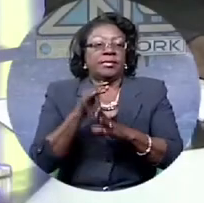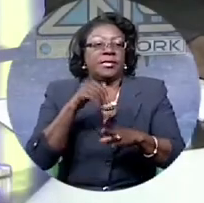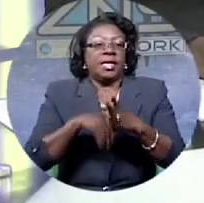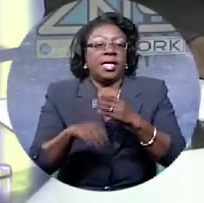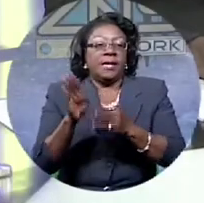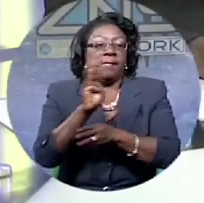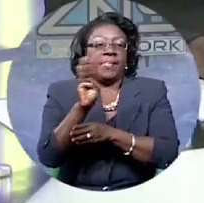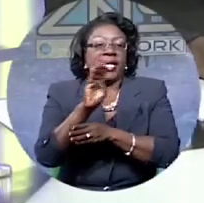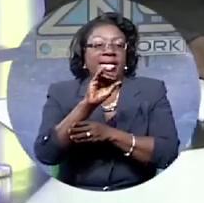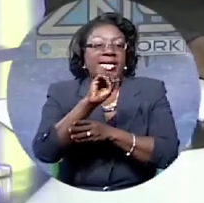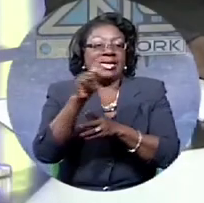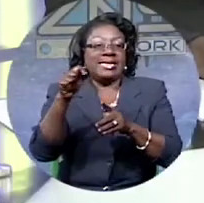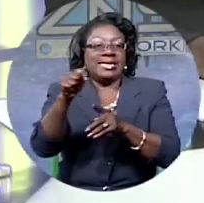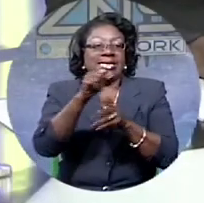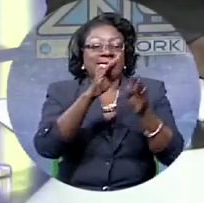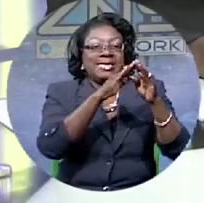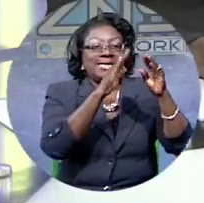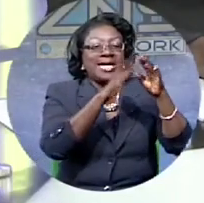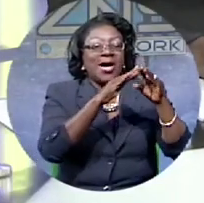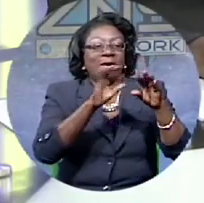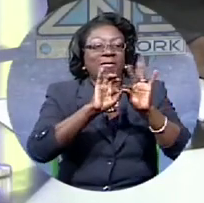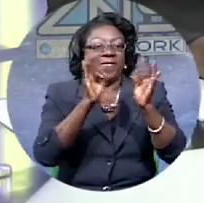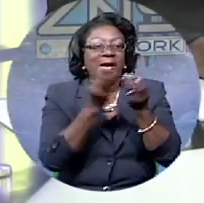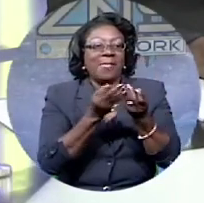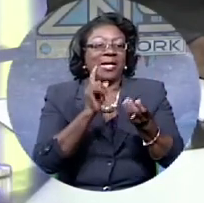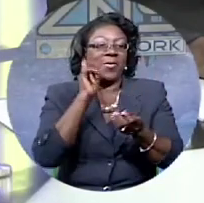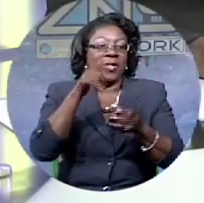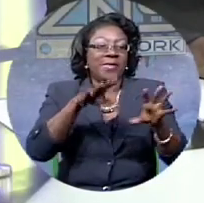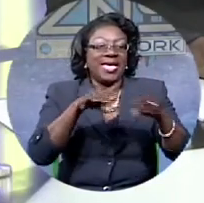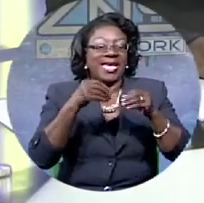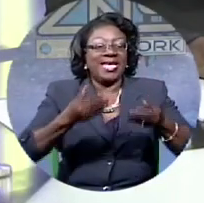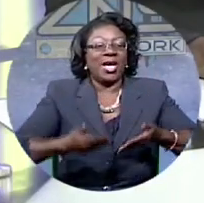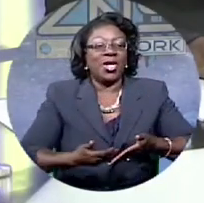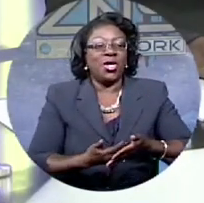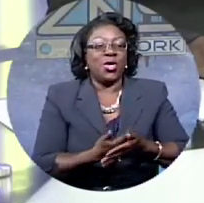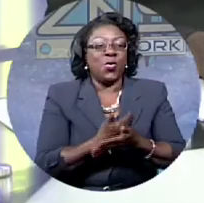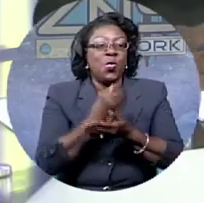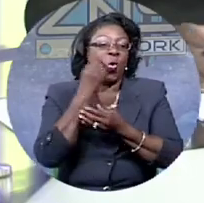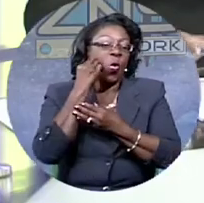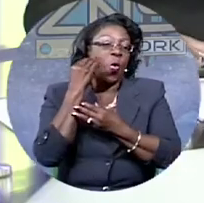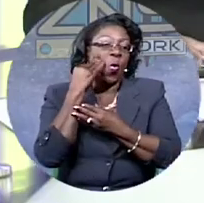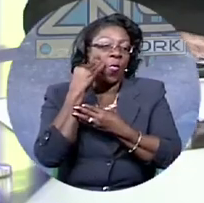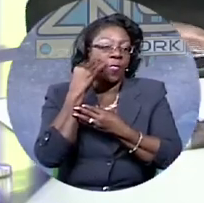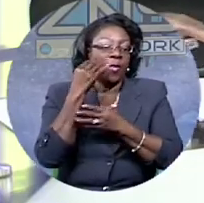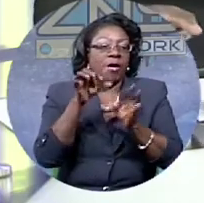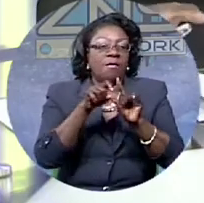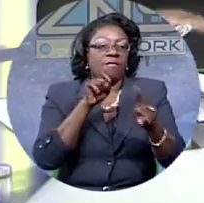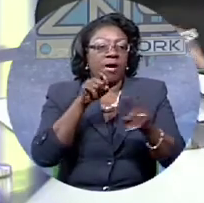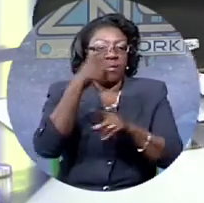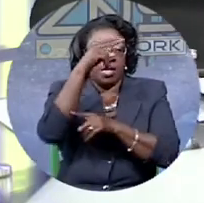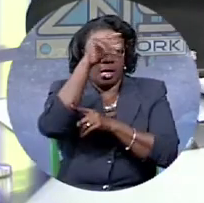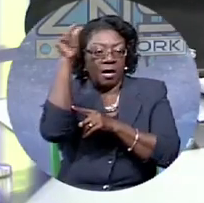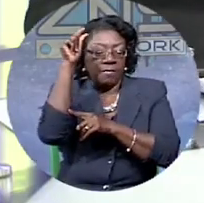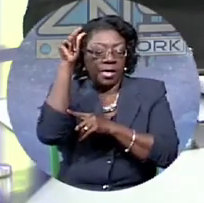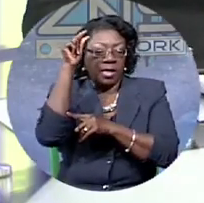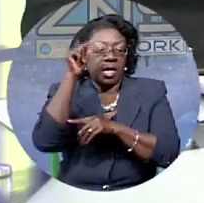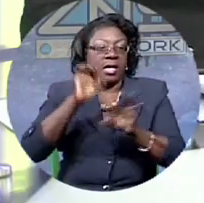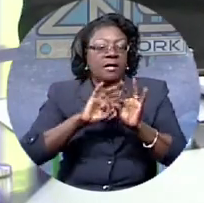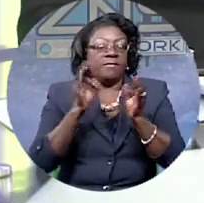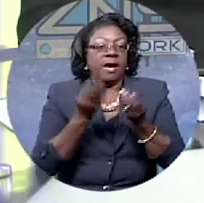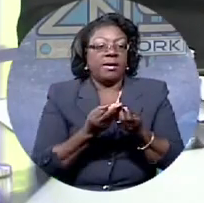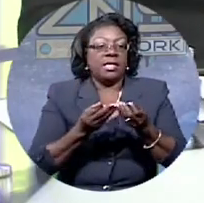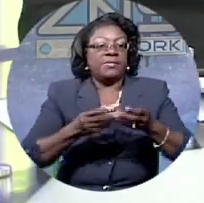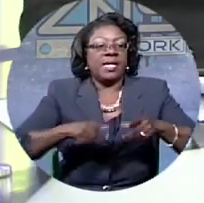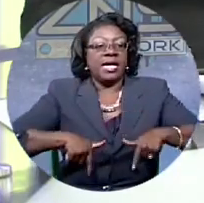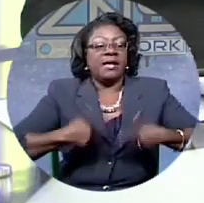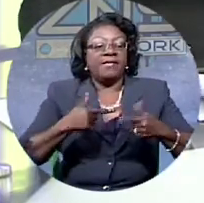A Bain Town family will be getting a brand new home next week, courtesy of the government. The family of seven has been living in squalor for a number of years. That